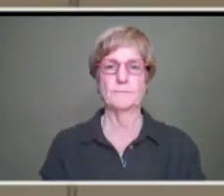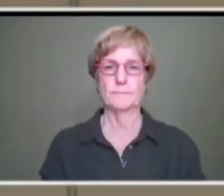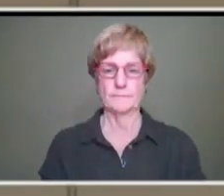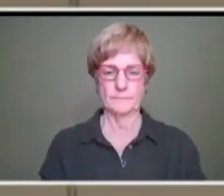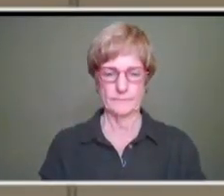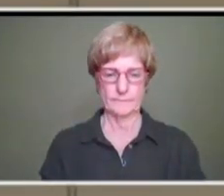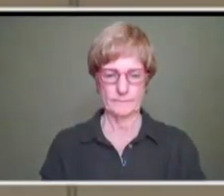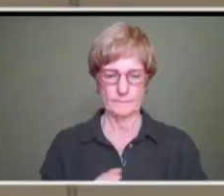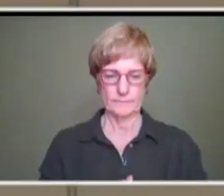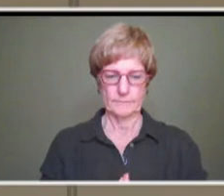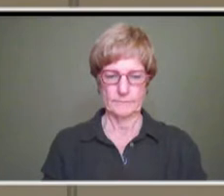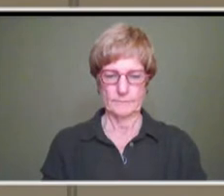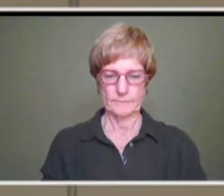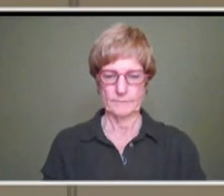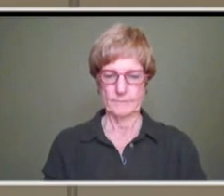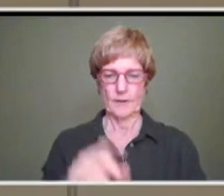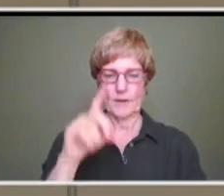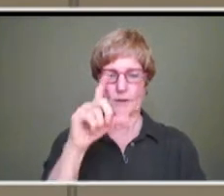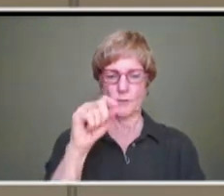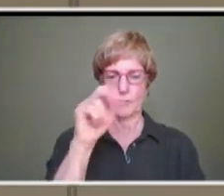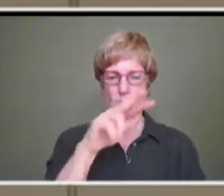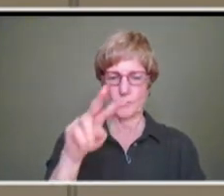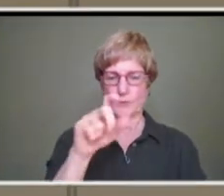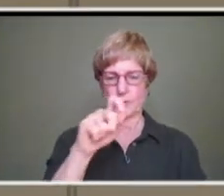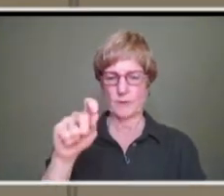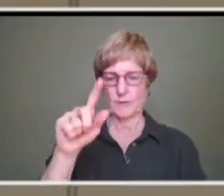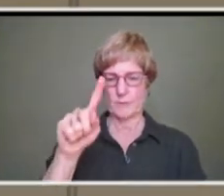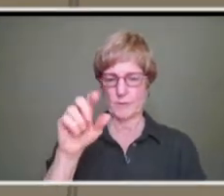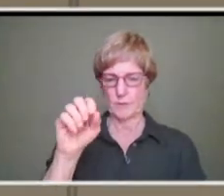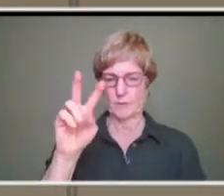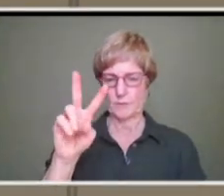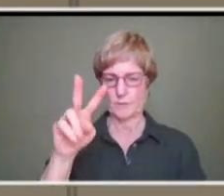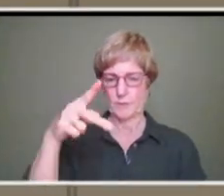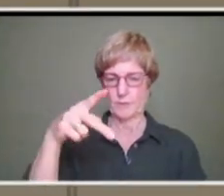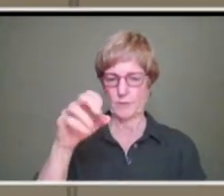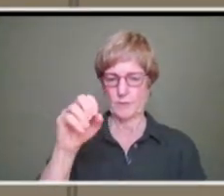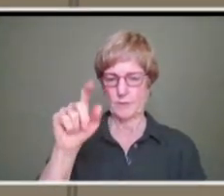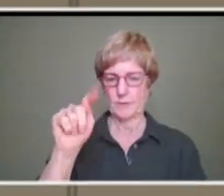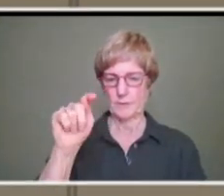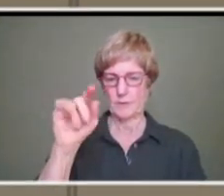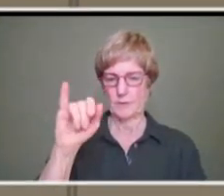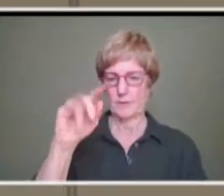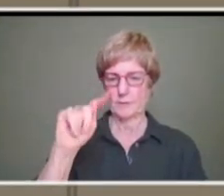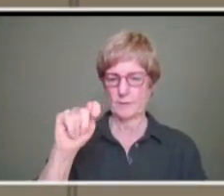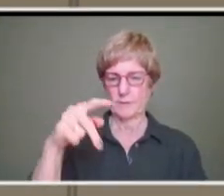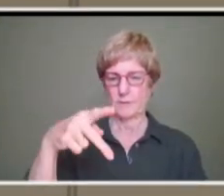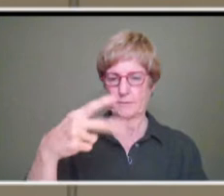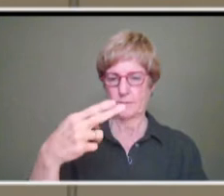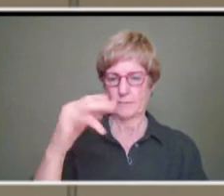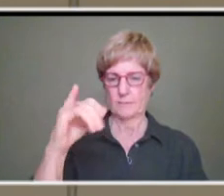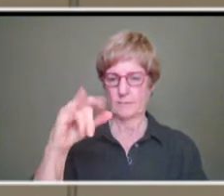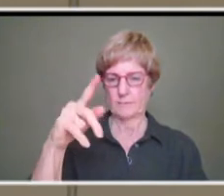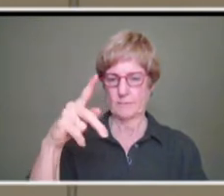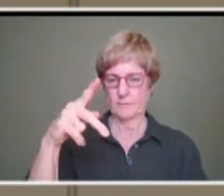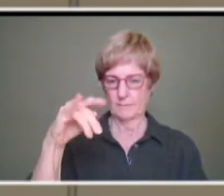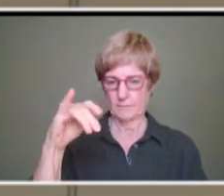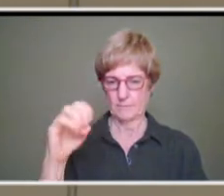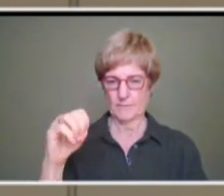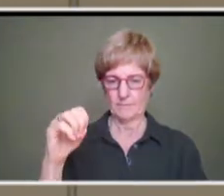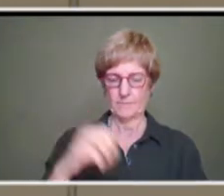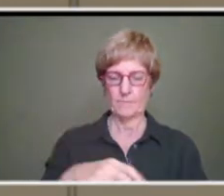a reasonable petition 2022-102 by Pettit Phillip LLC approximately